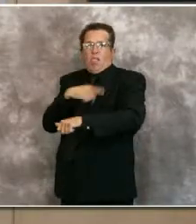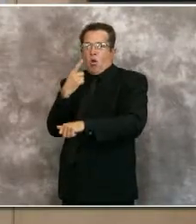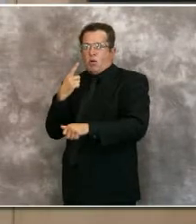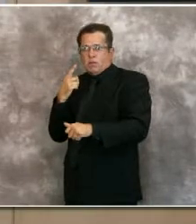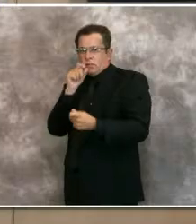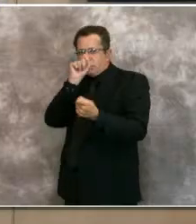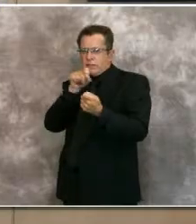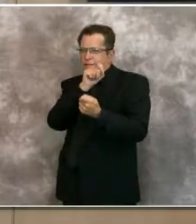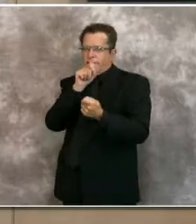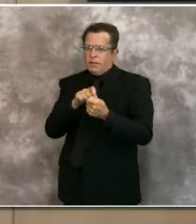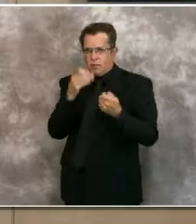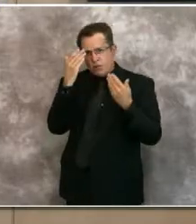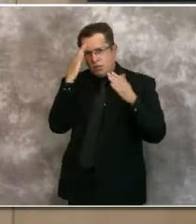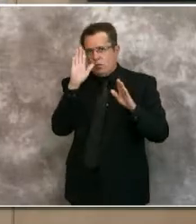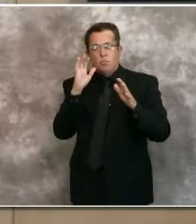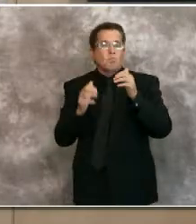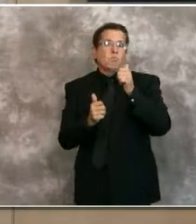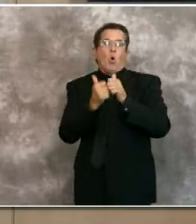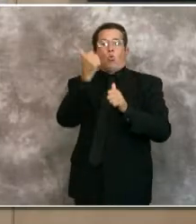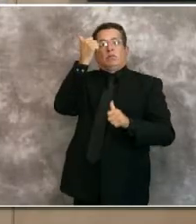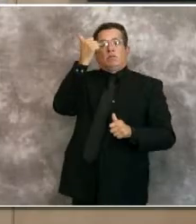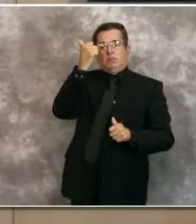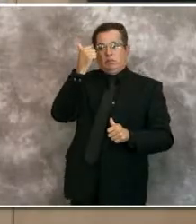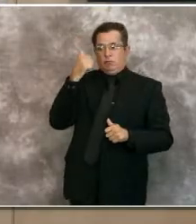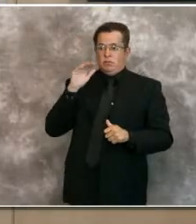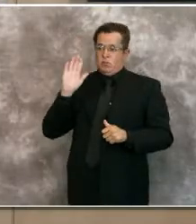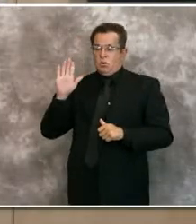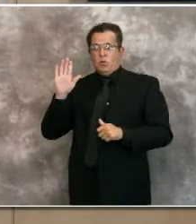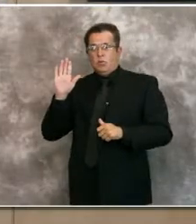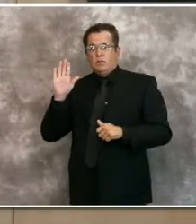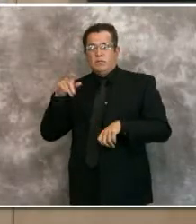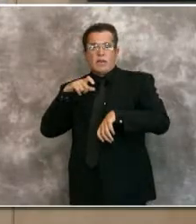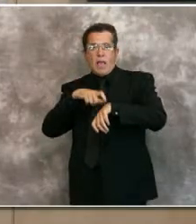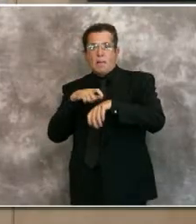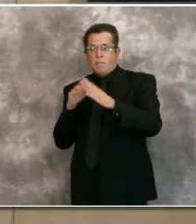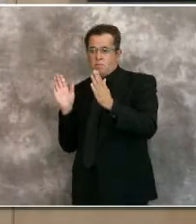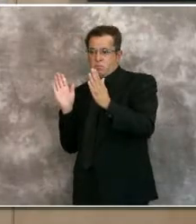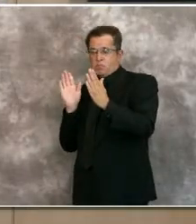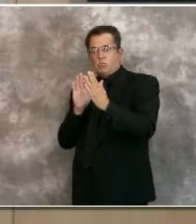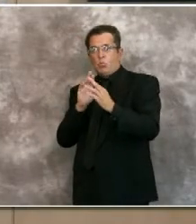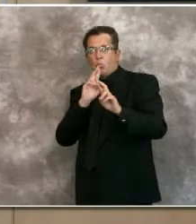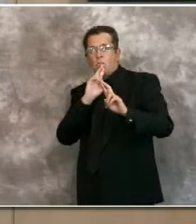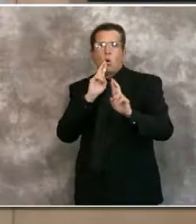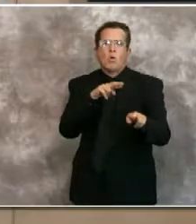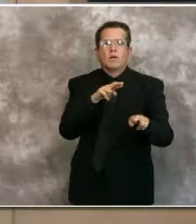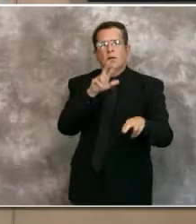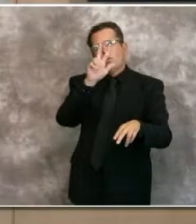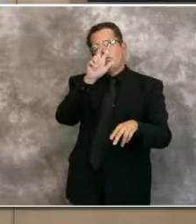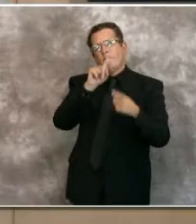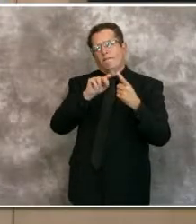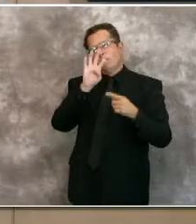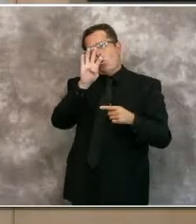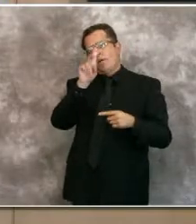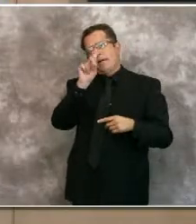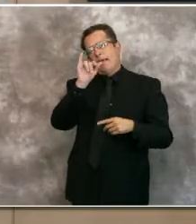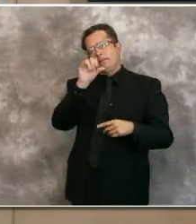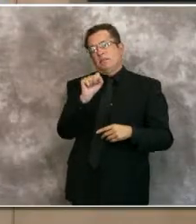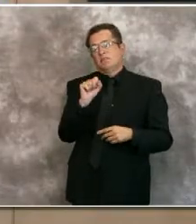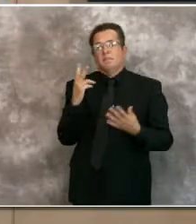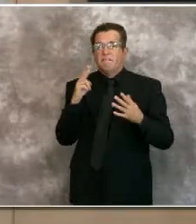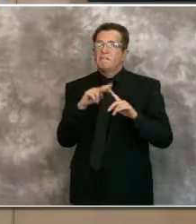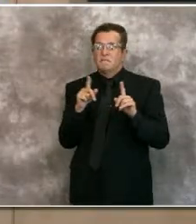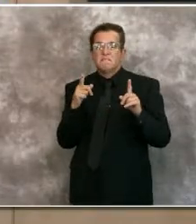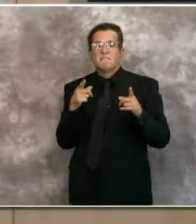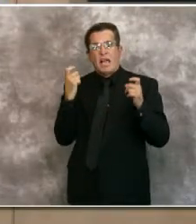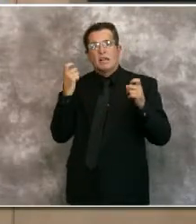that most of the cases had a turnaround time that was on the order of 3 to 4 days, so relatively quick,